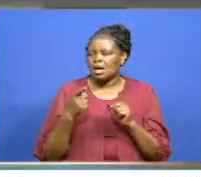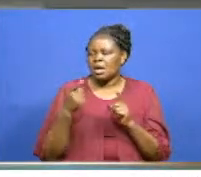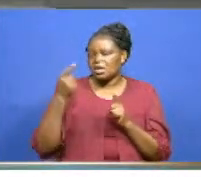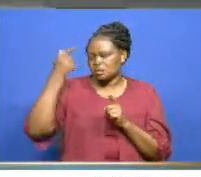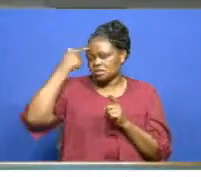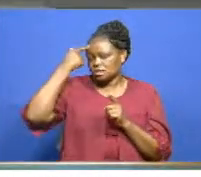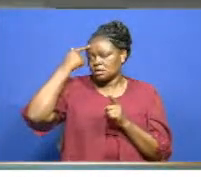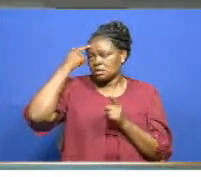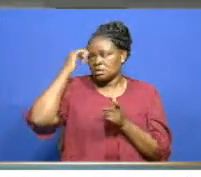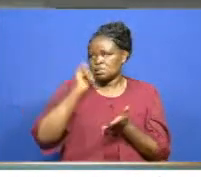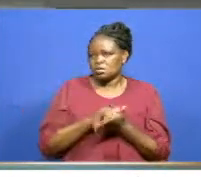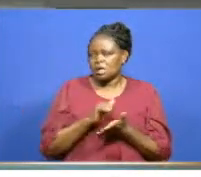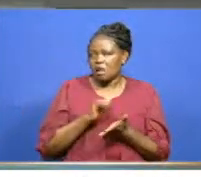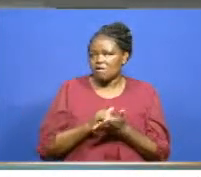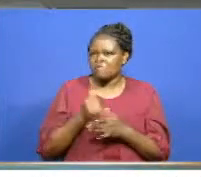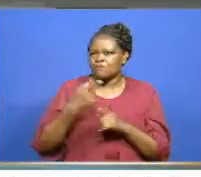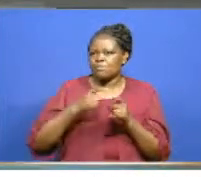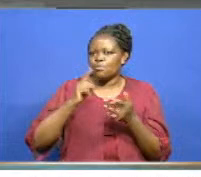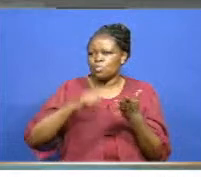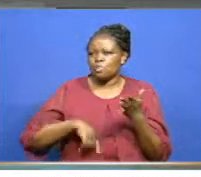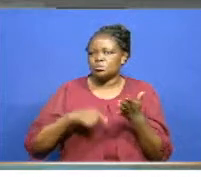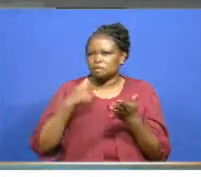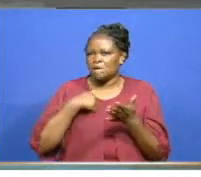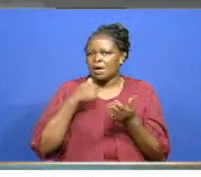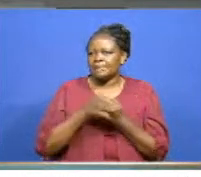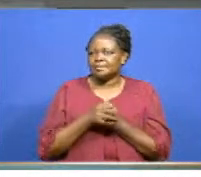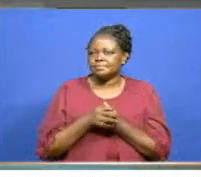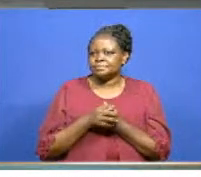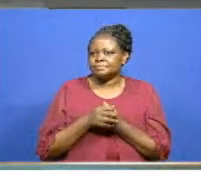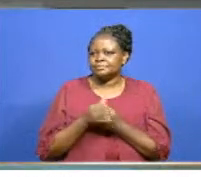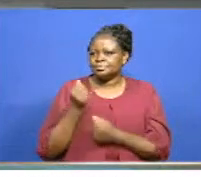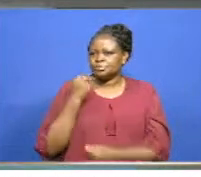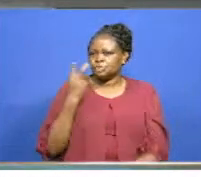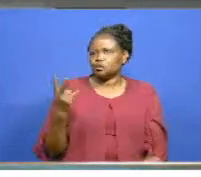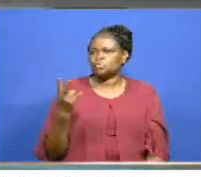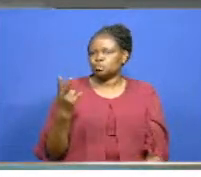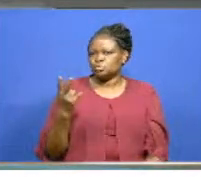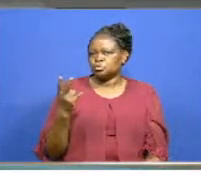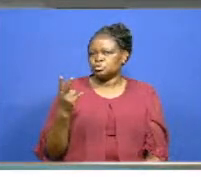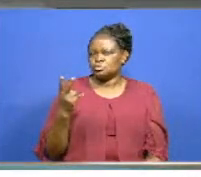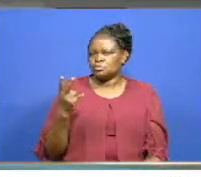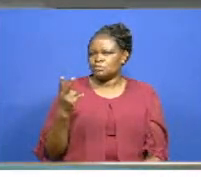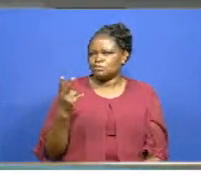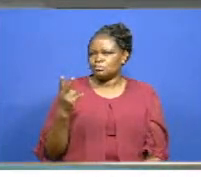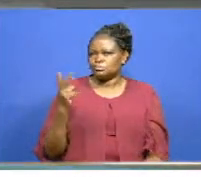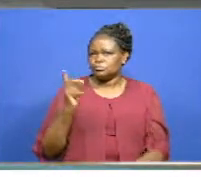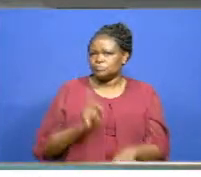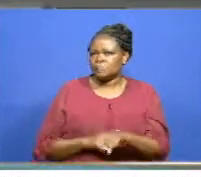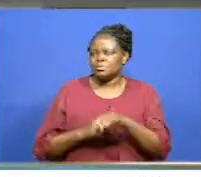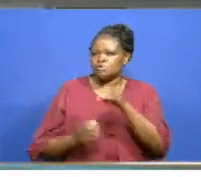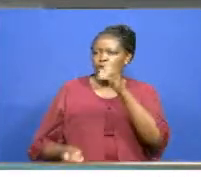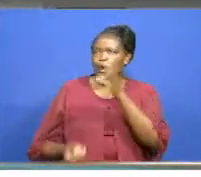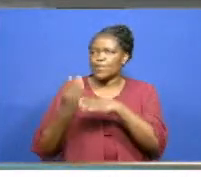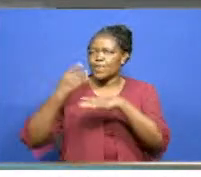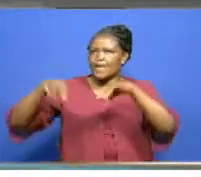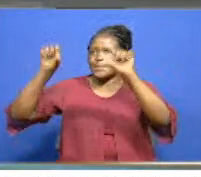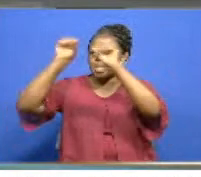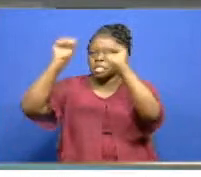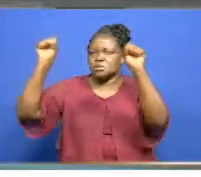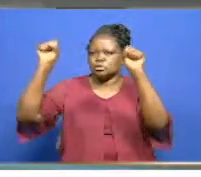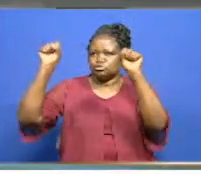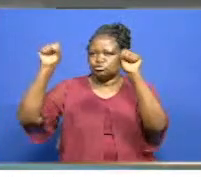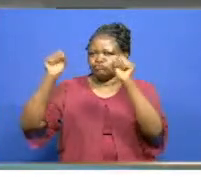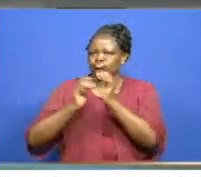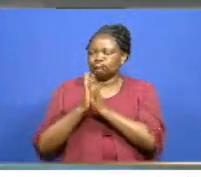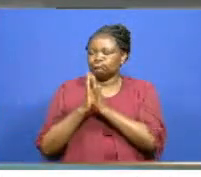that from what I saw even in his when he was launching his presidential bid. I would